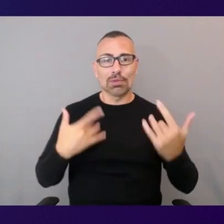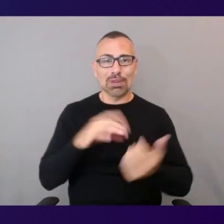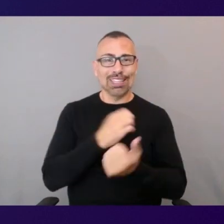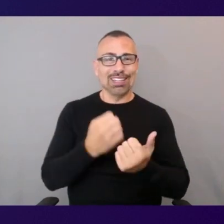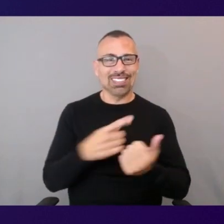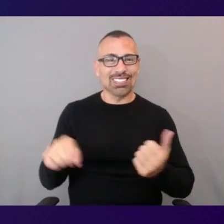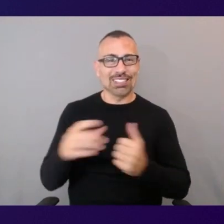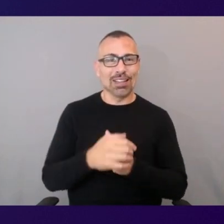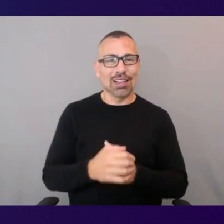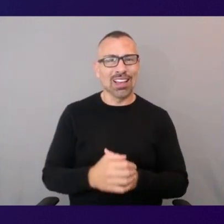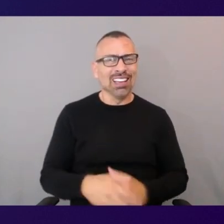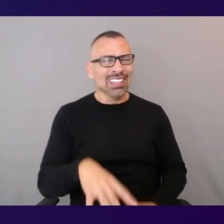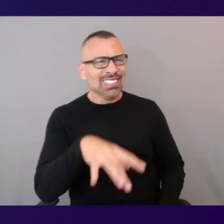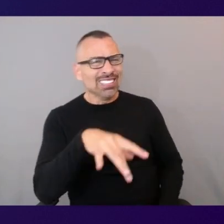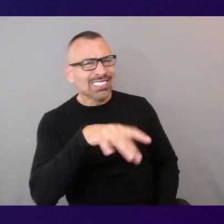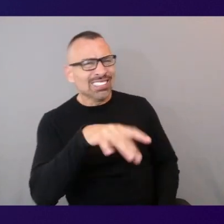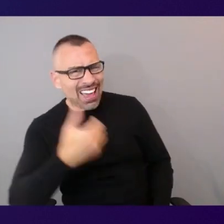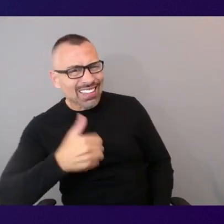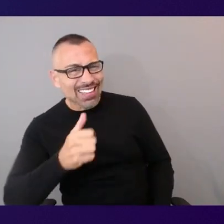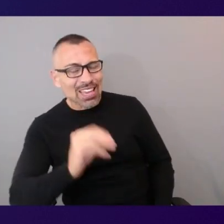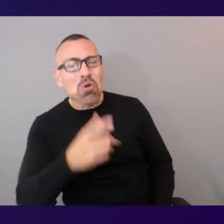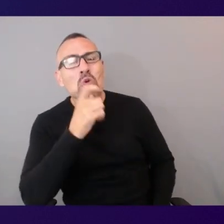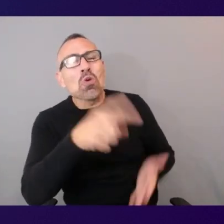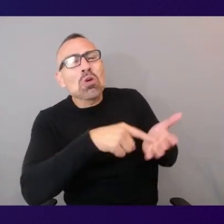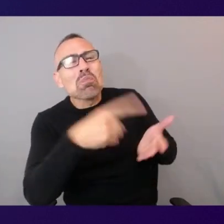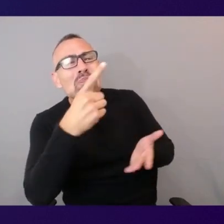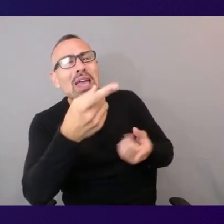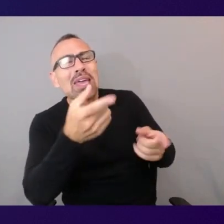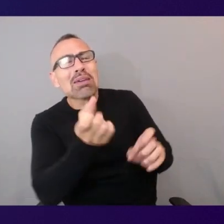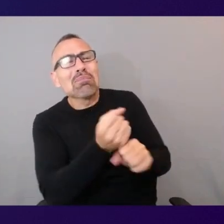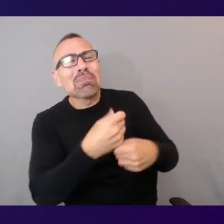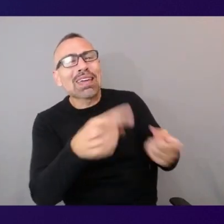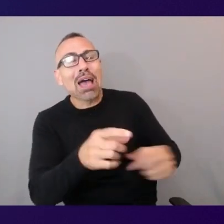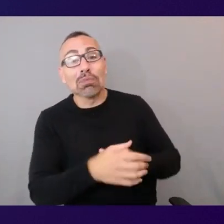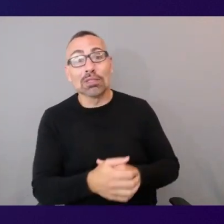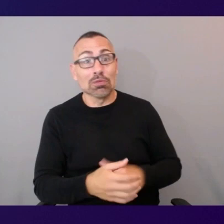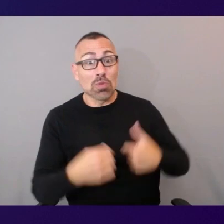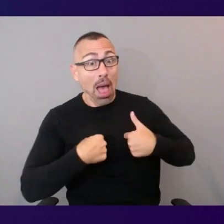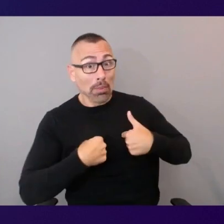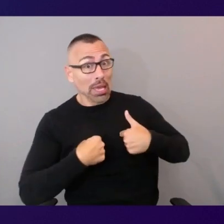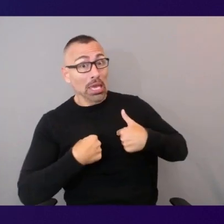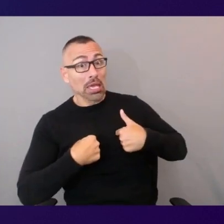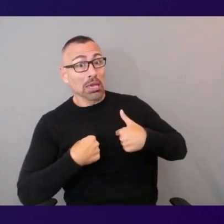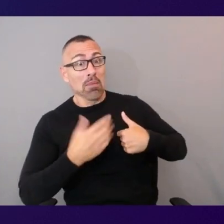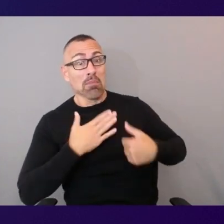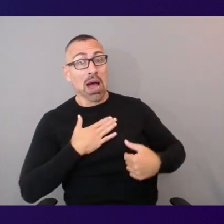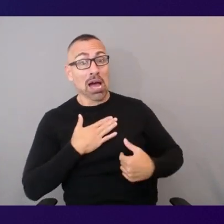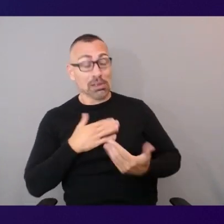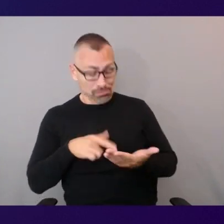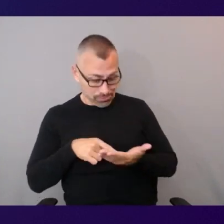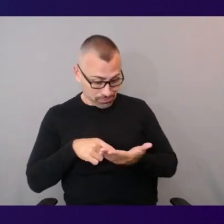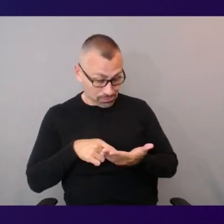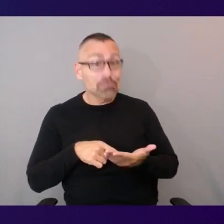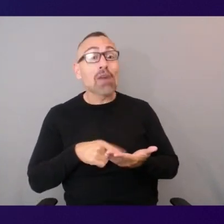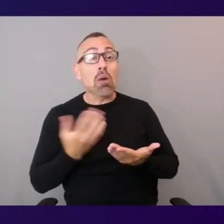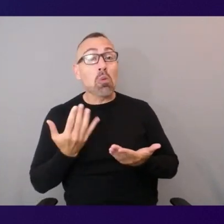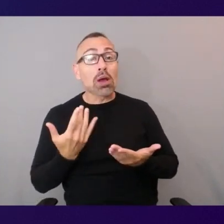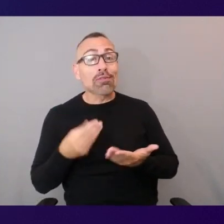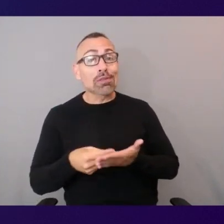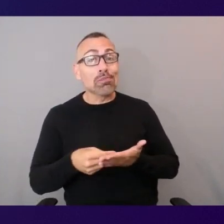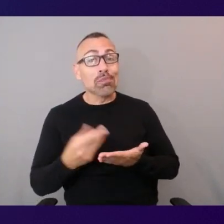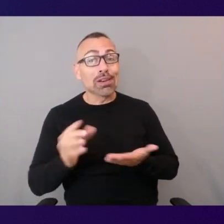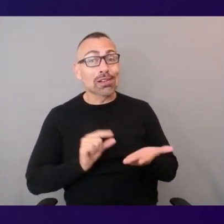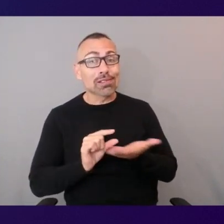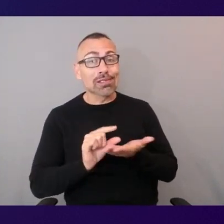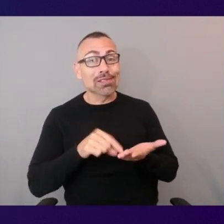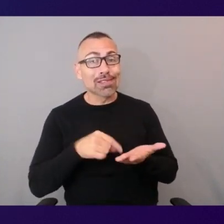that to happen? Because it wasn't me, Andrew. Oh, no, wasn't you? No, it wasn't okay. me. All My right. Venmo is still sitting and waiting. No, I think people are actually